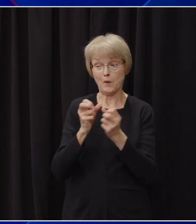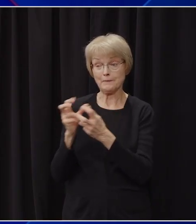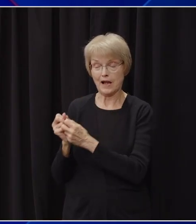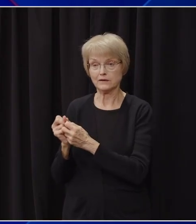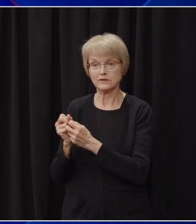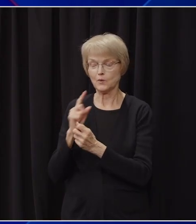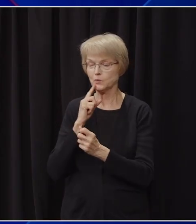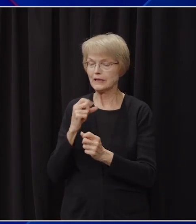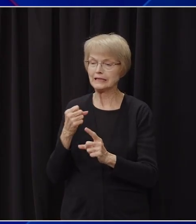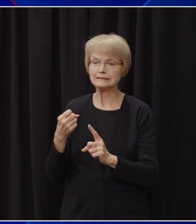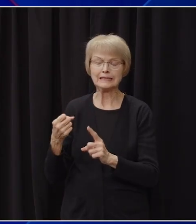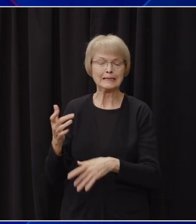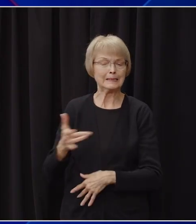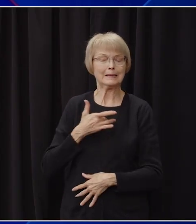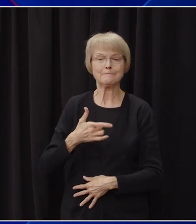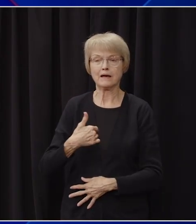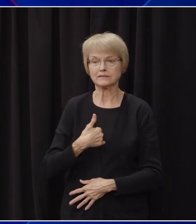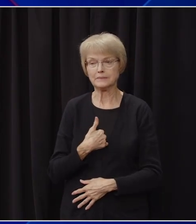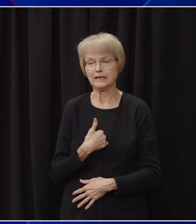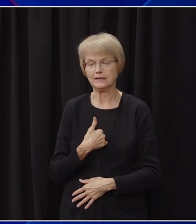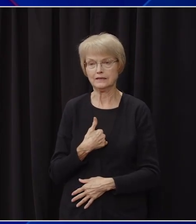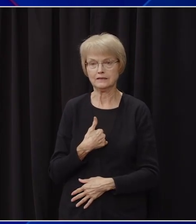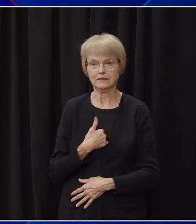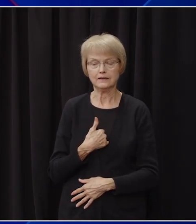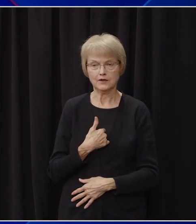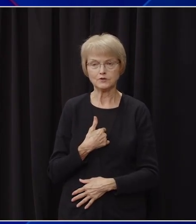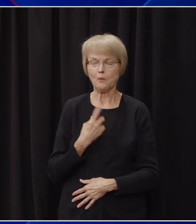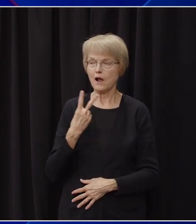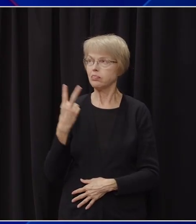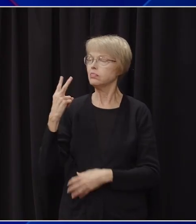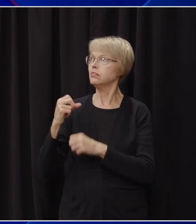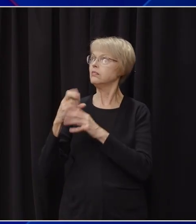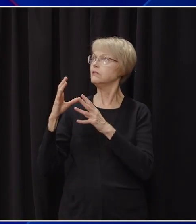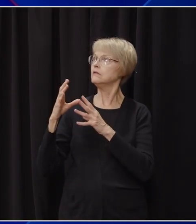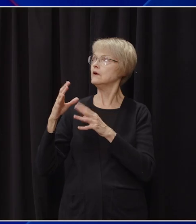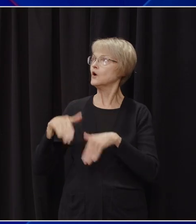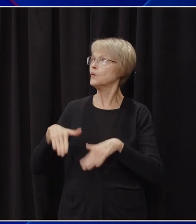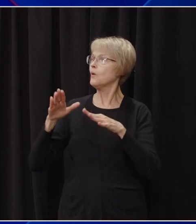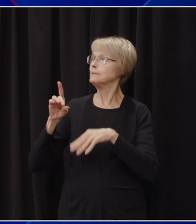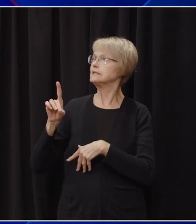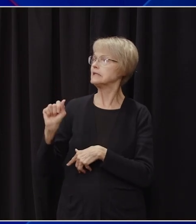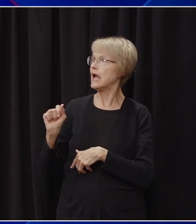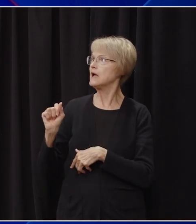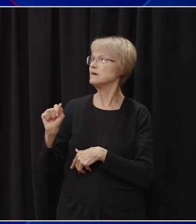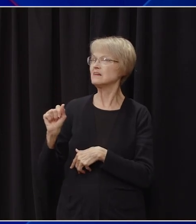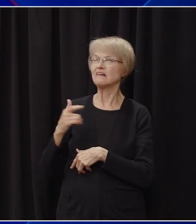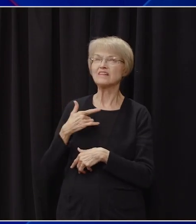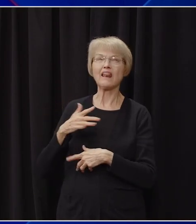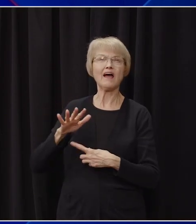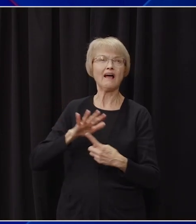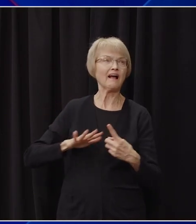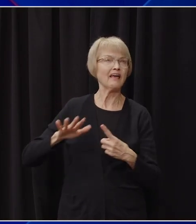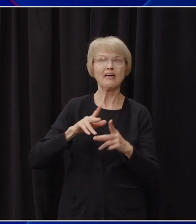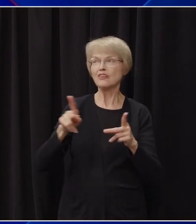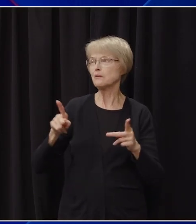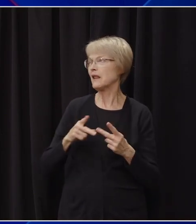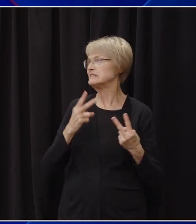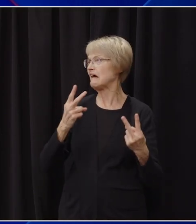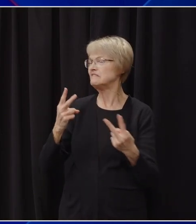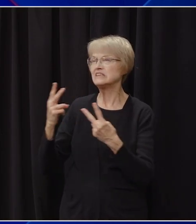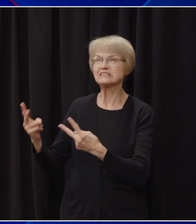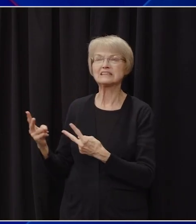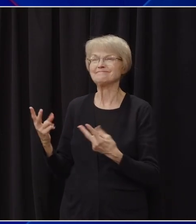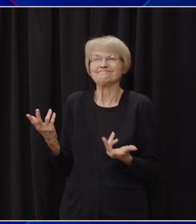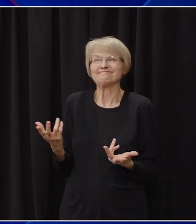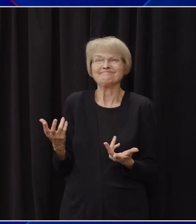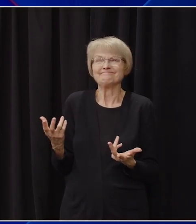impacted me and how I've thought about my past growing up with disabilities and feeling like the environment and the places I visited